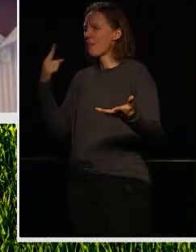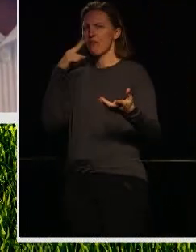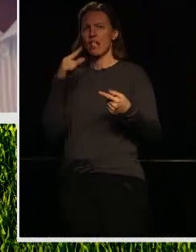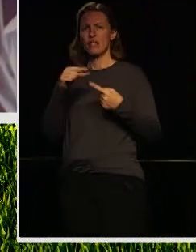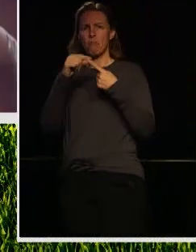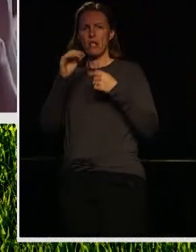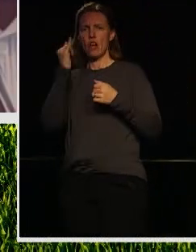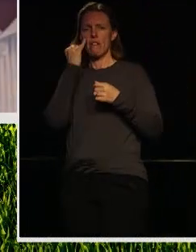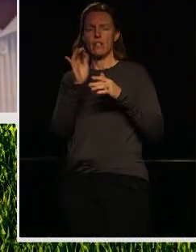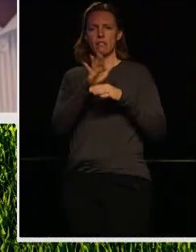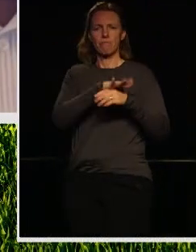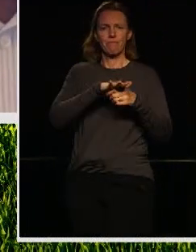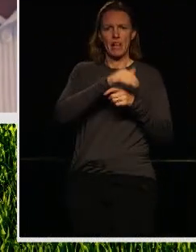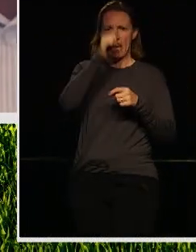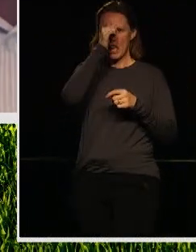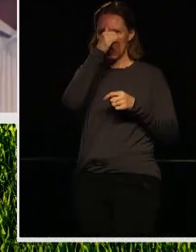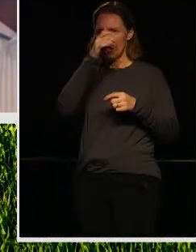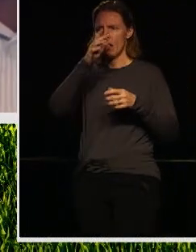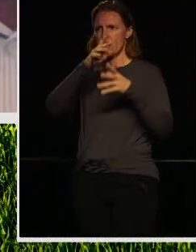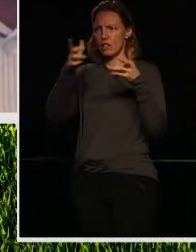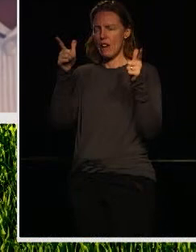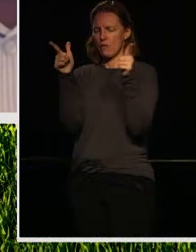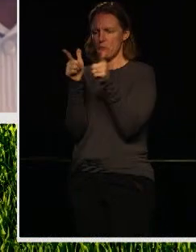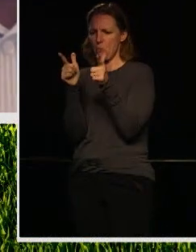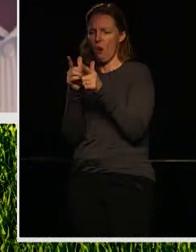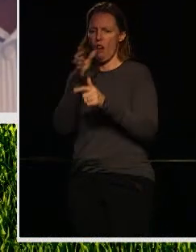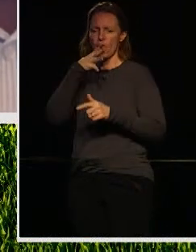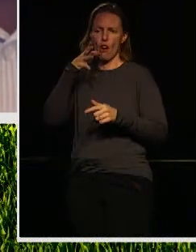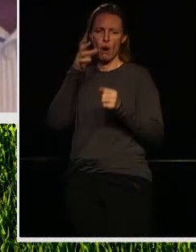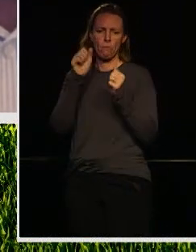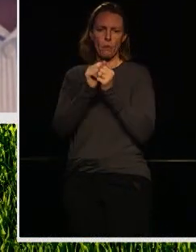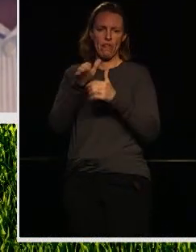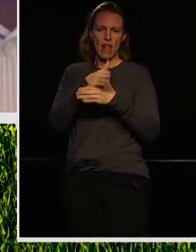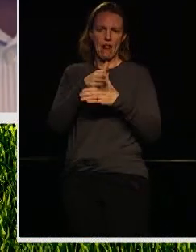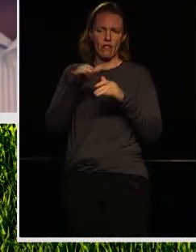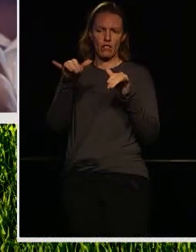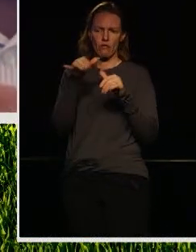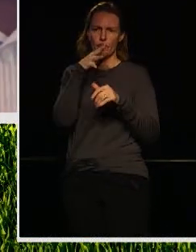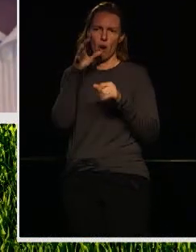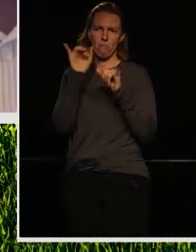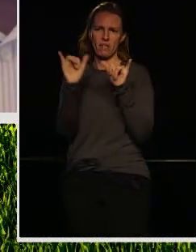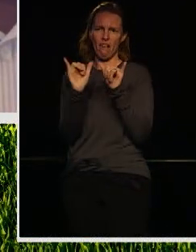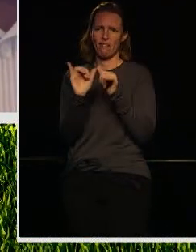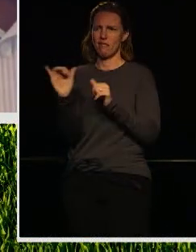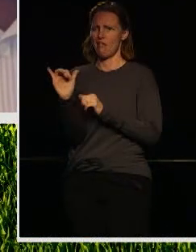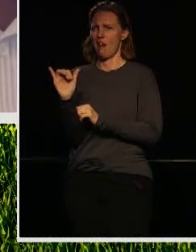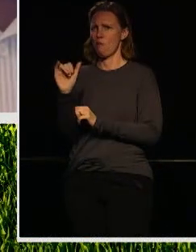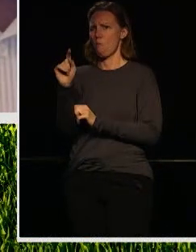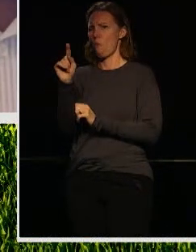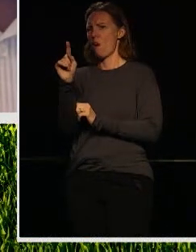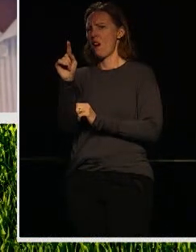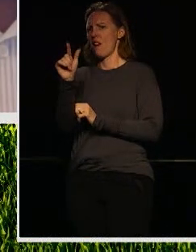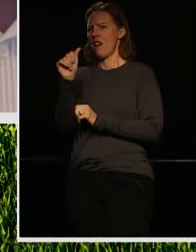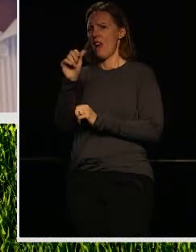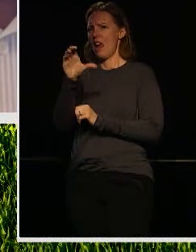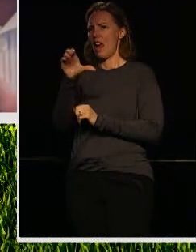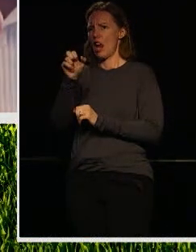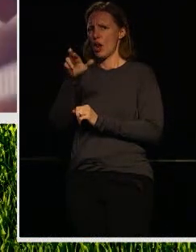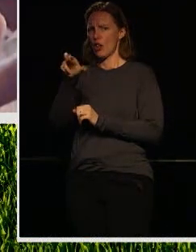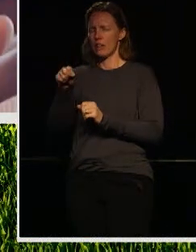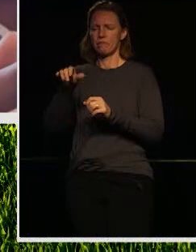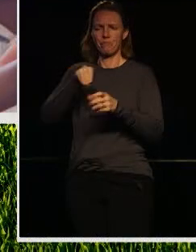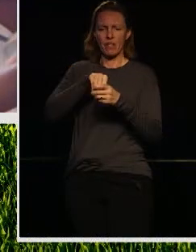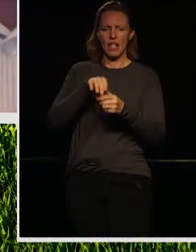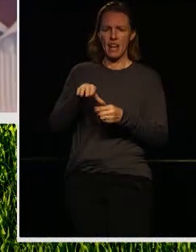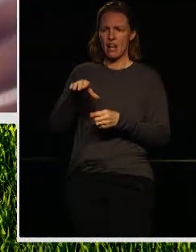around India, like, there is a lot of smallholder farmers with the average farm size is like an acre, right? In the US, like you have 80%